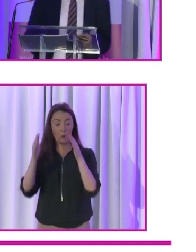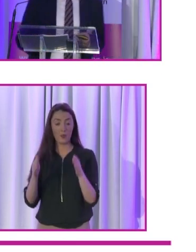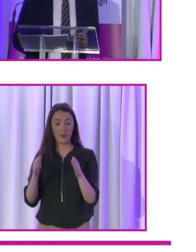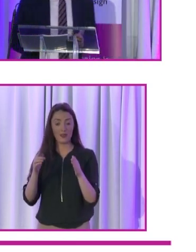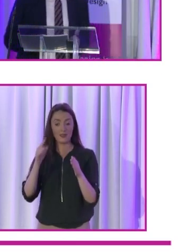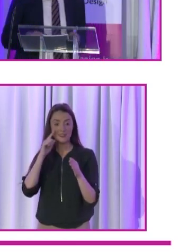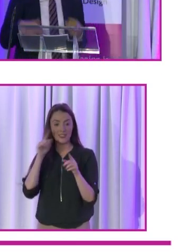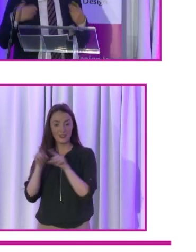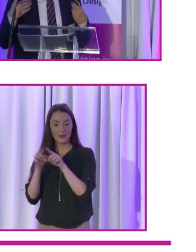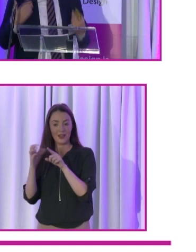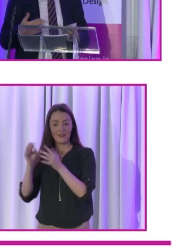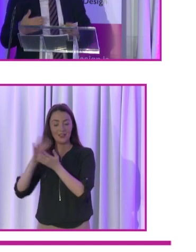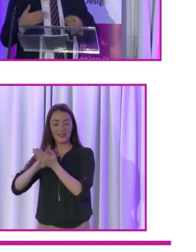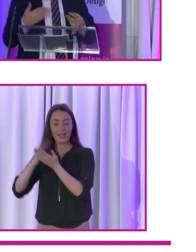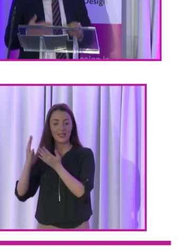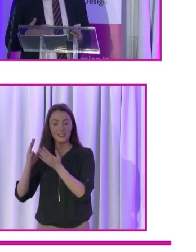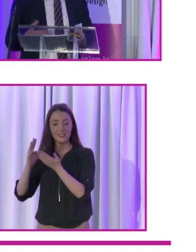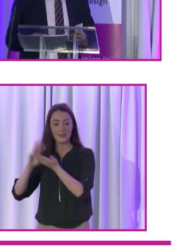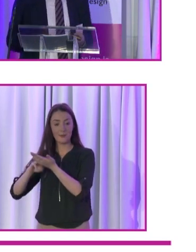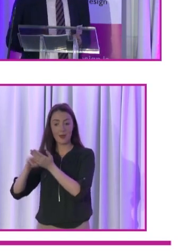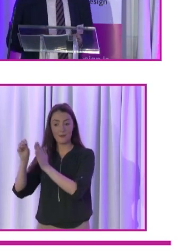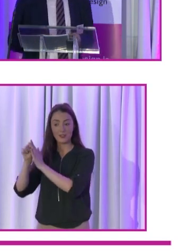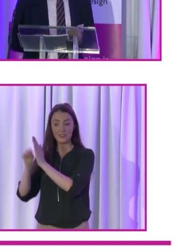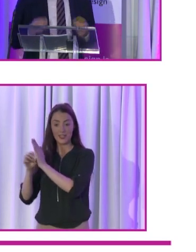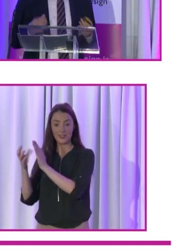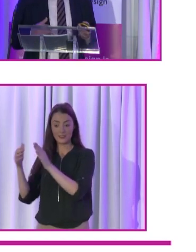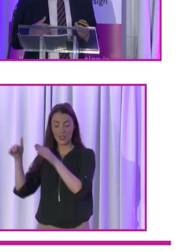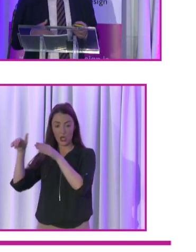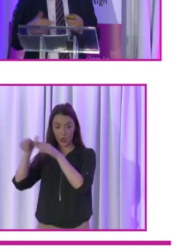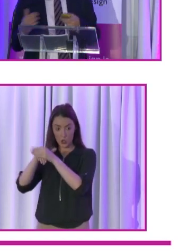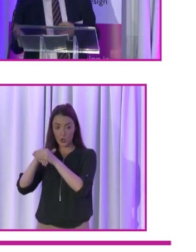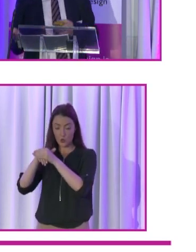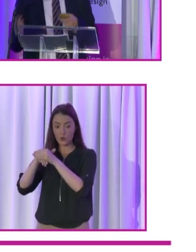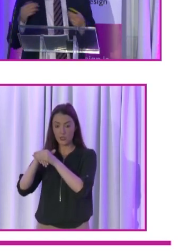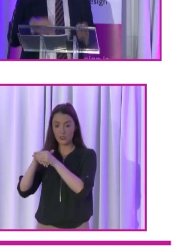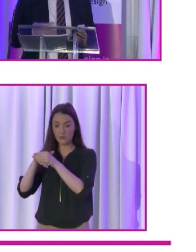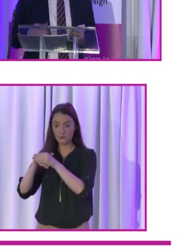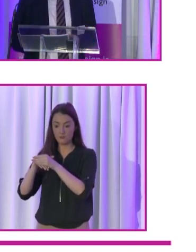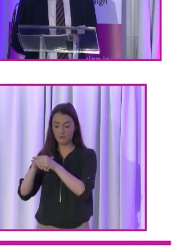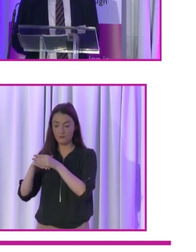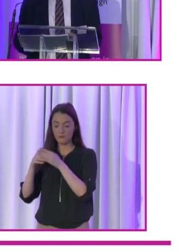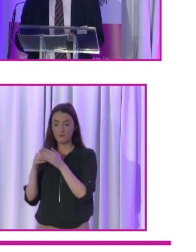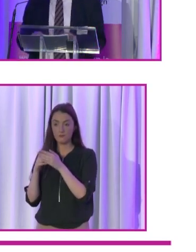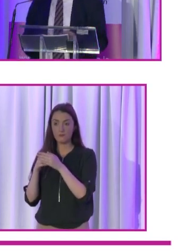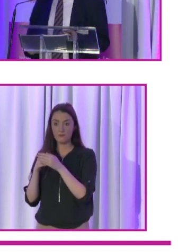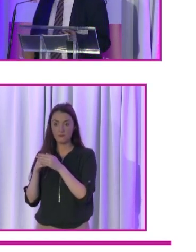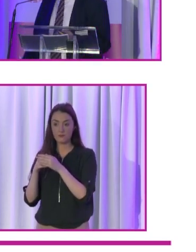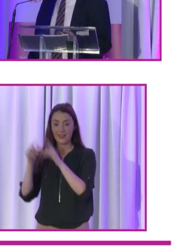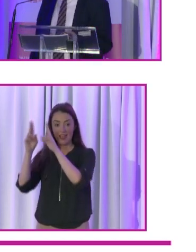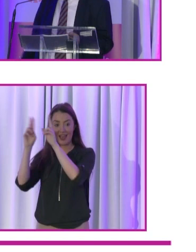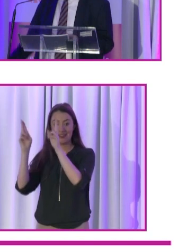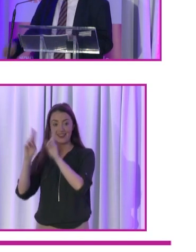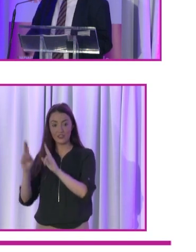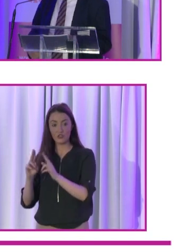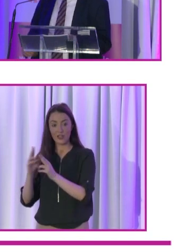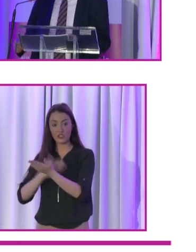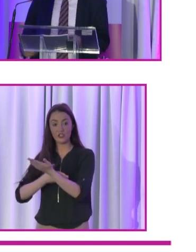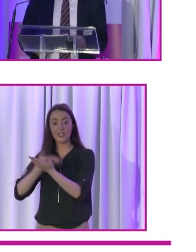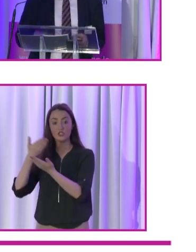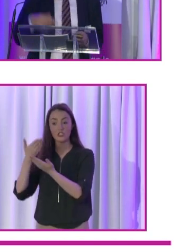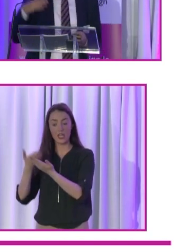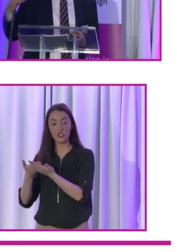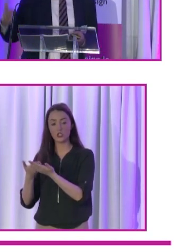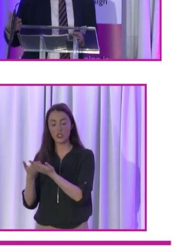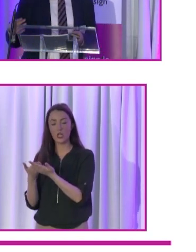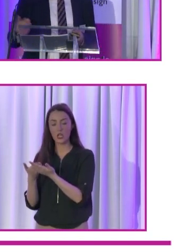19 member states in which this is included directly or indirectly in the national legislation.